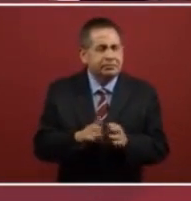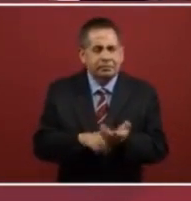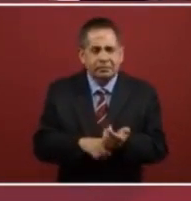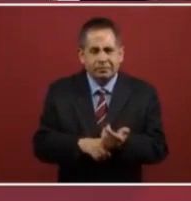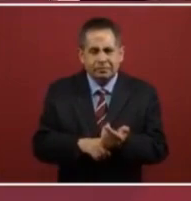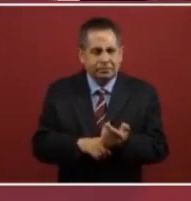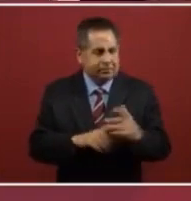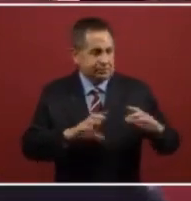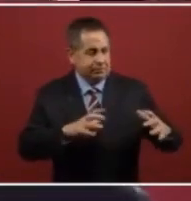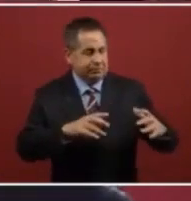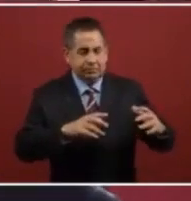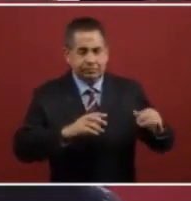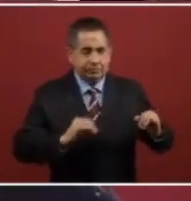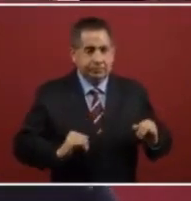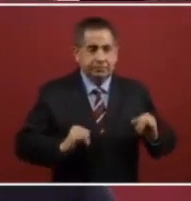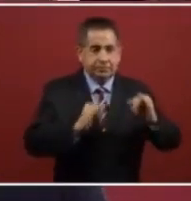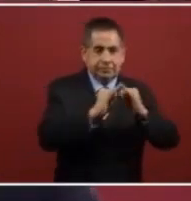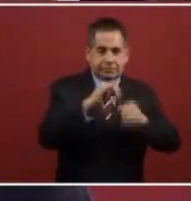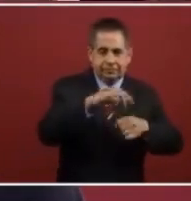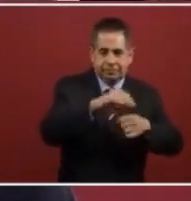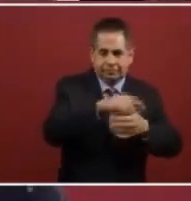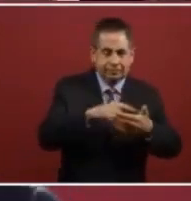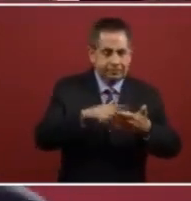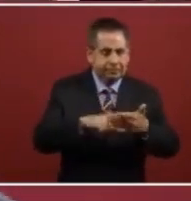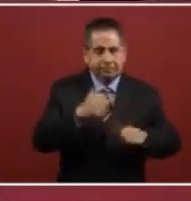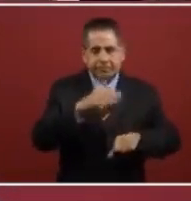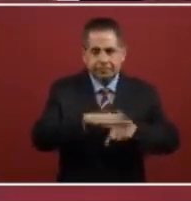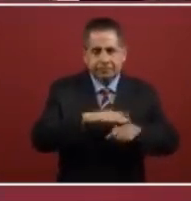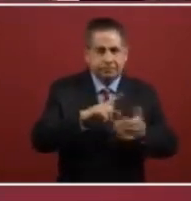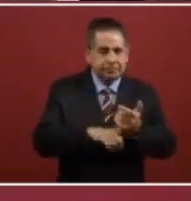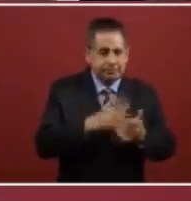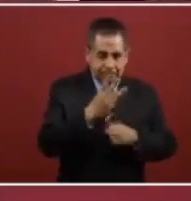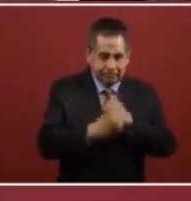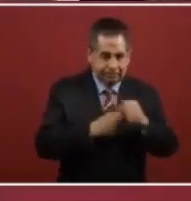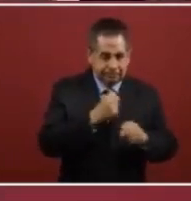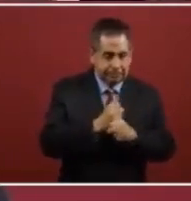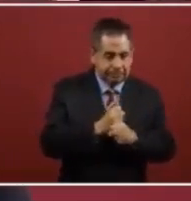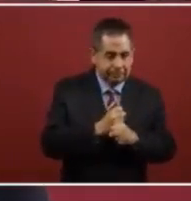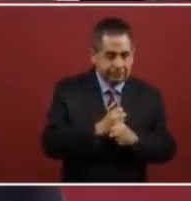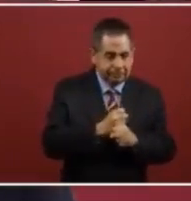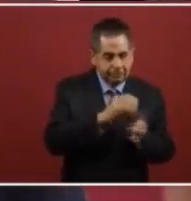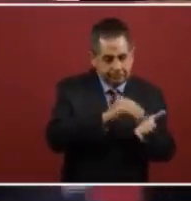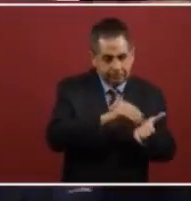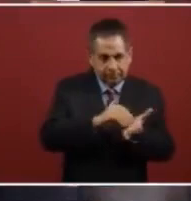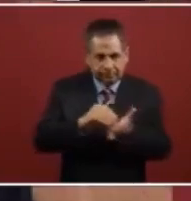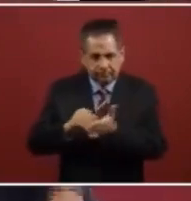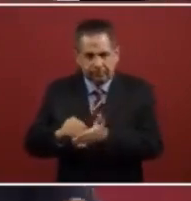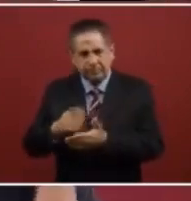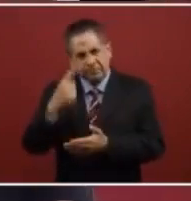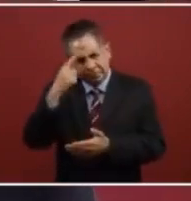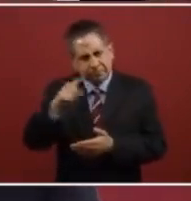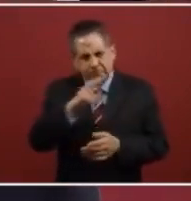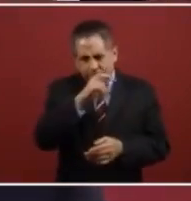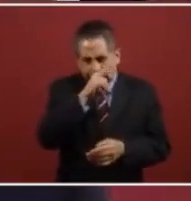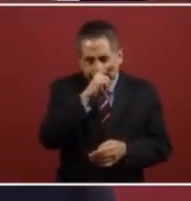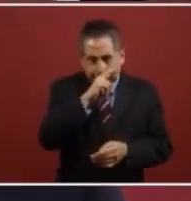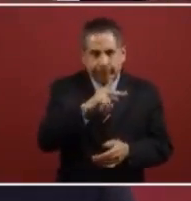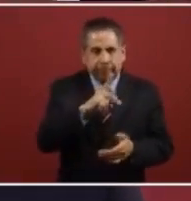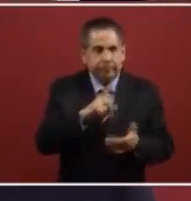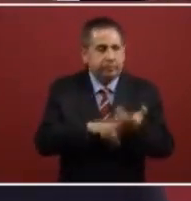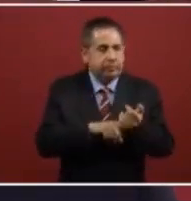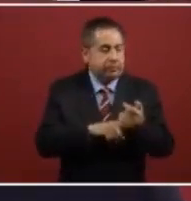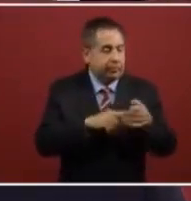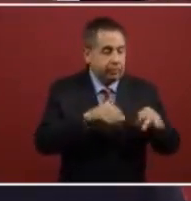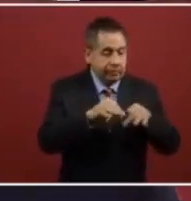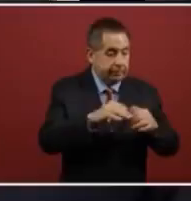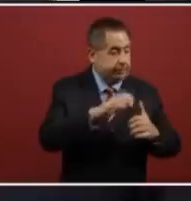Un aparato. So he says, why should we Administrativo, maintain los this 3 años. administrative ¿Por qué no se apparatus establece un for 3